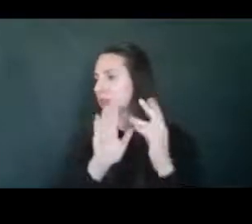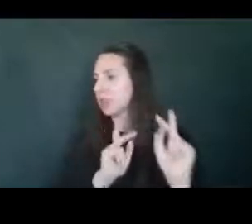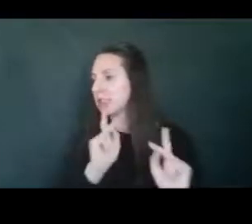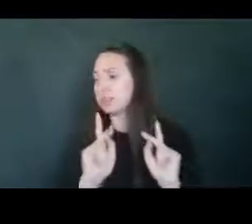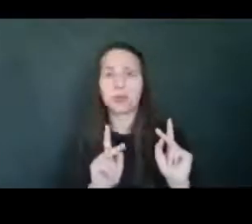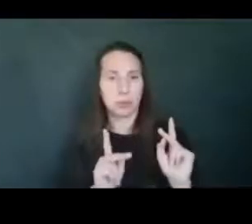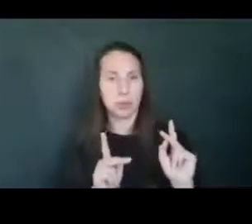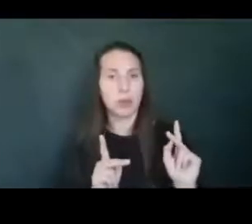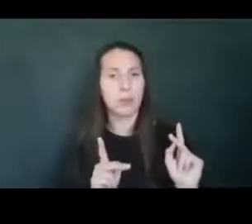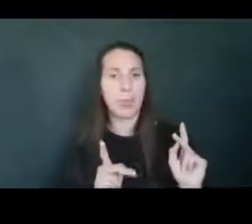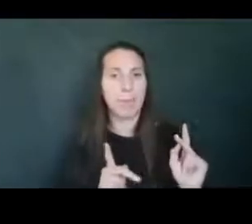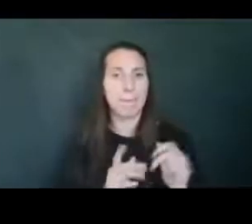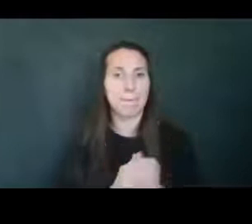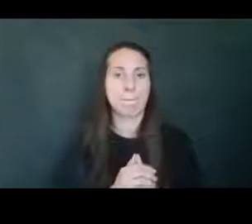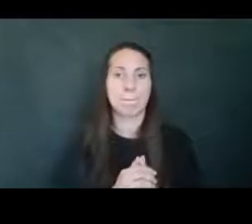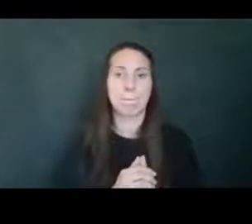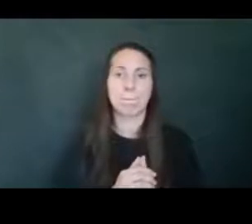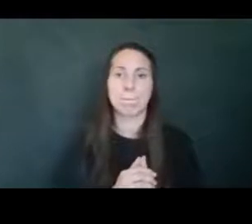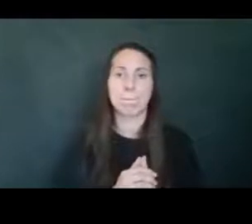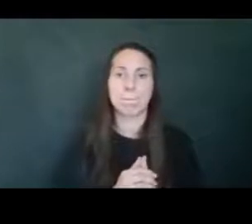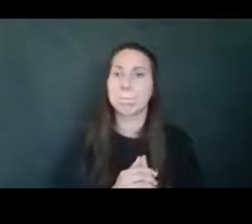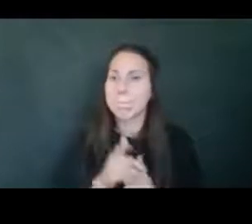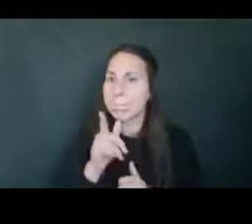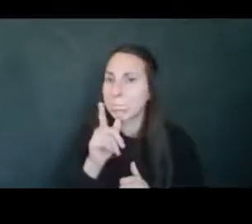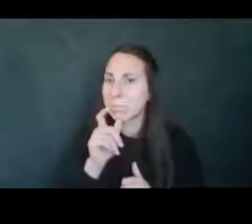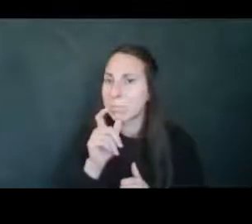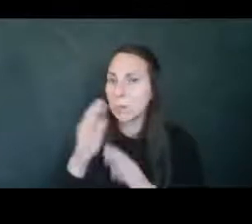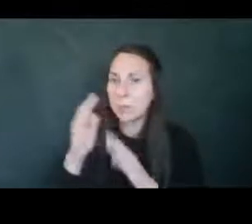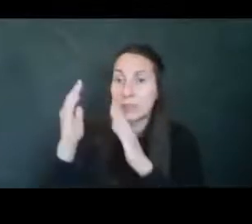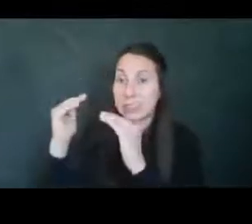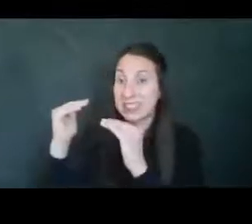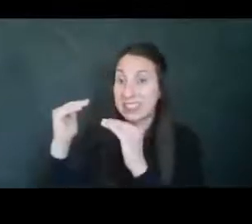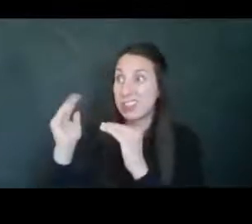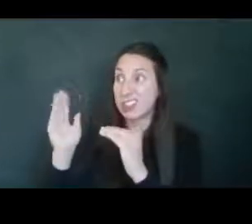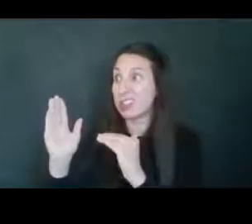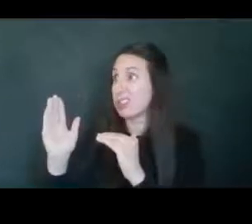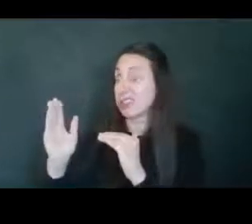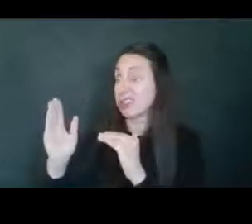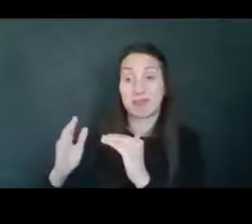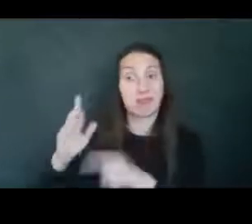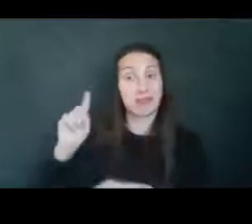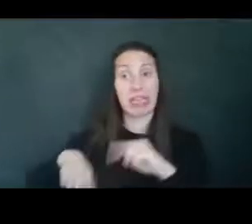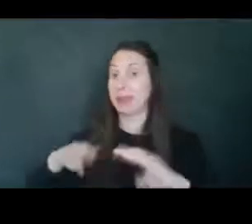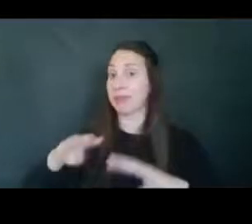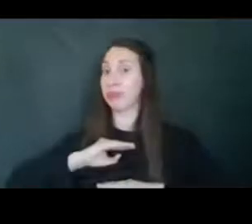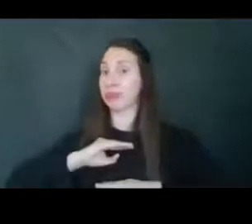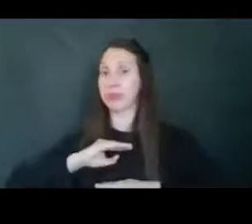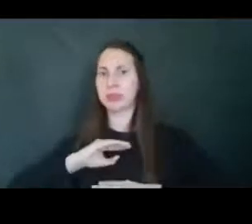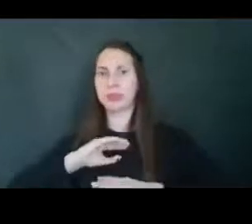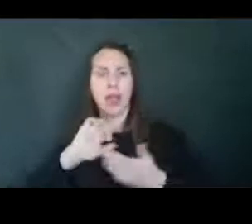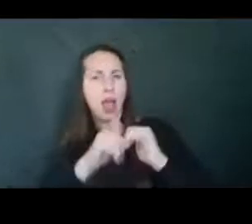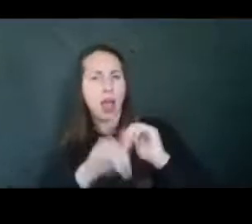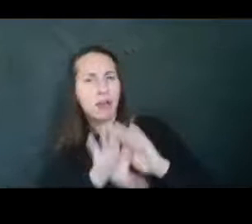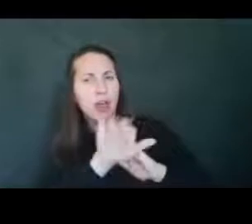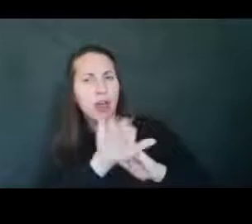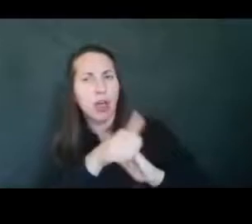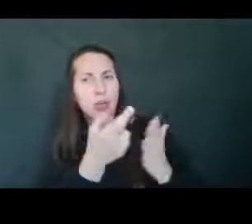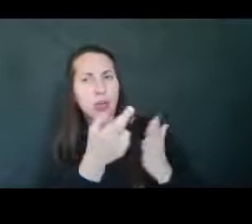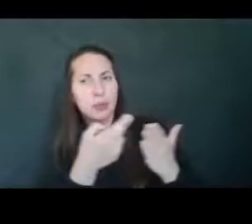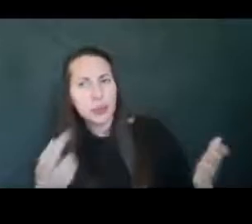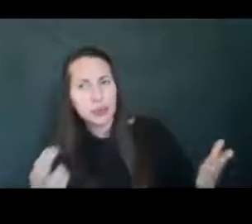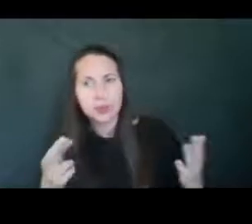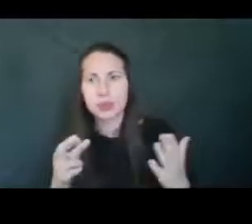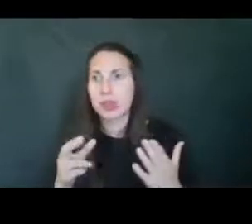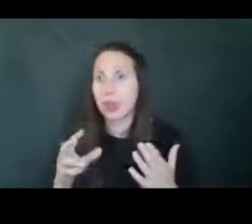whose expectations, you know, really cannot be met? How are you going to find other resources for them? How are